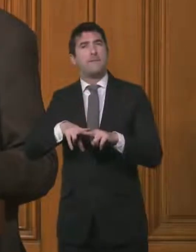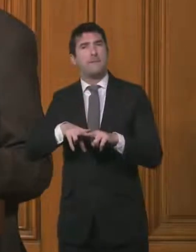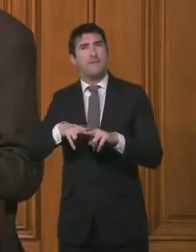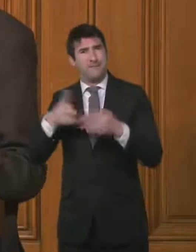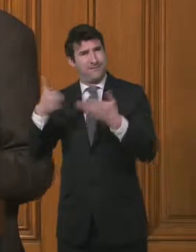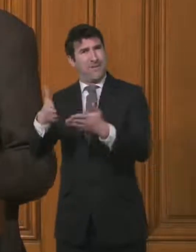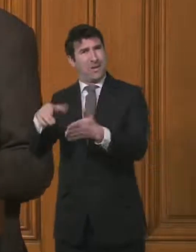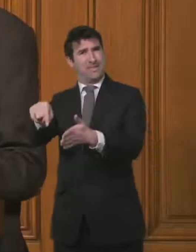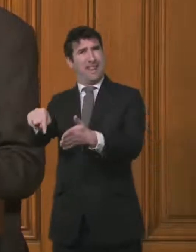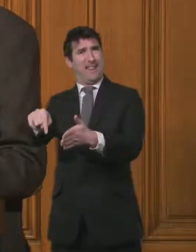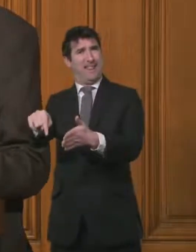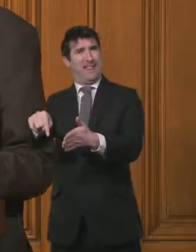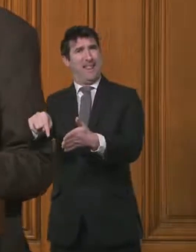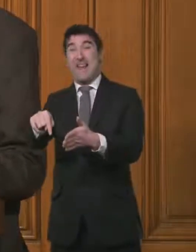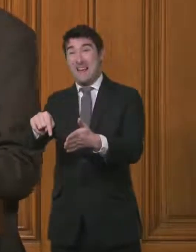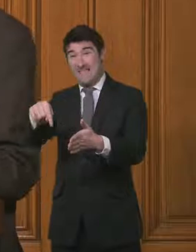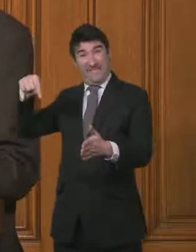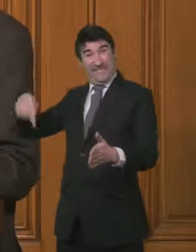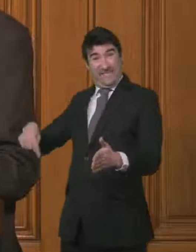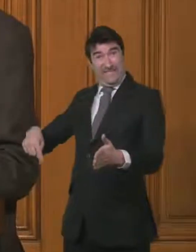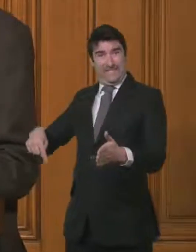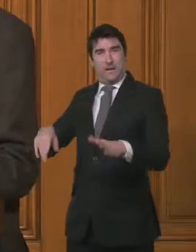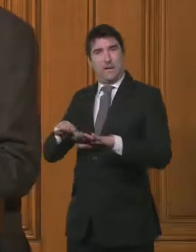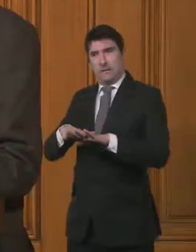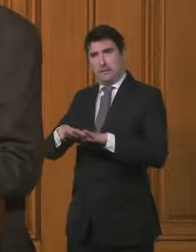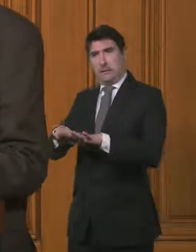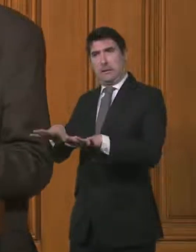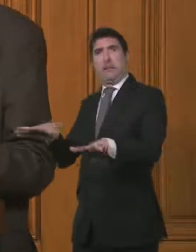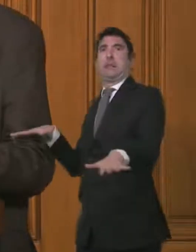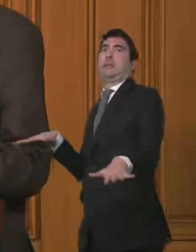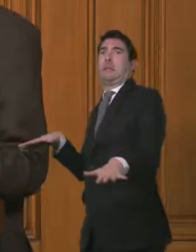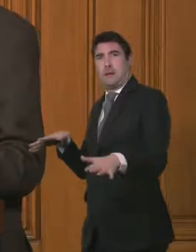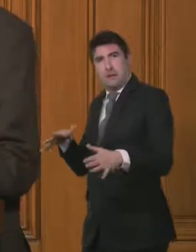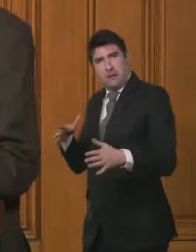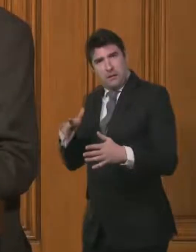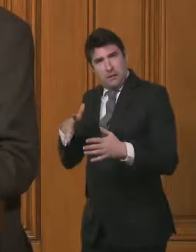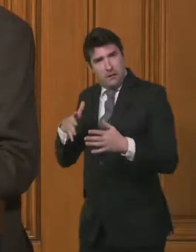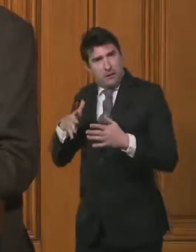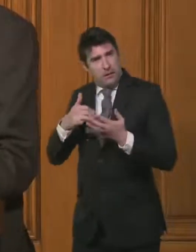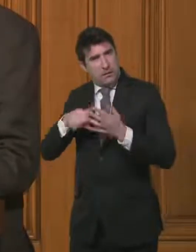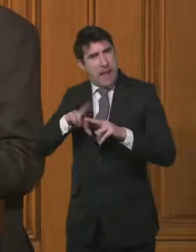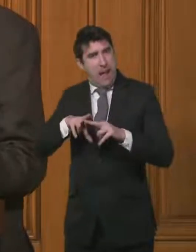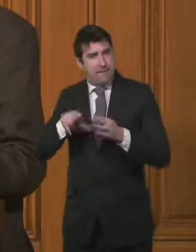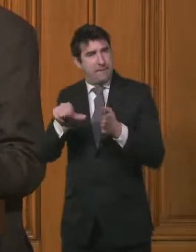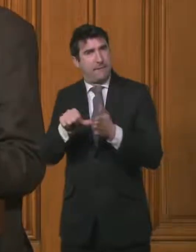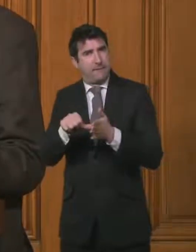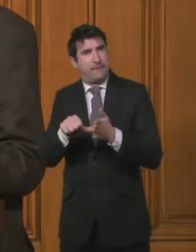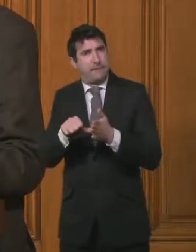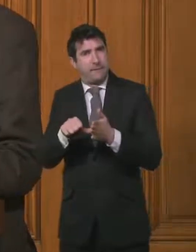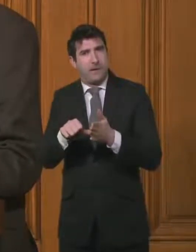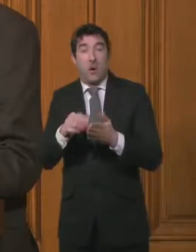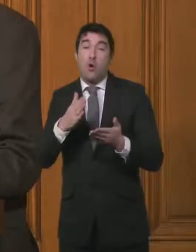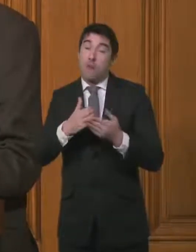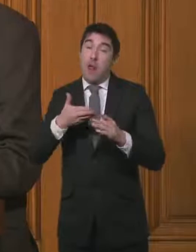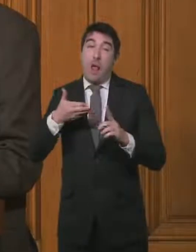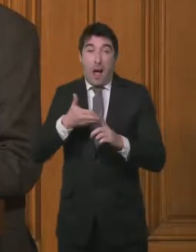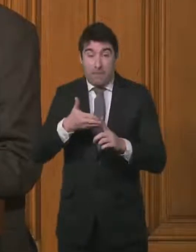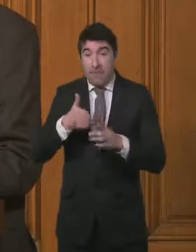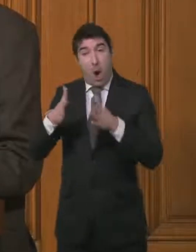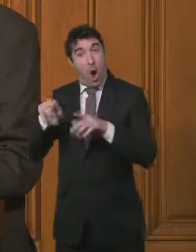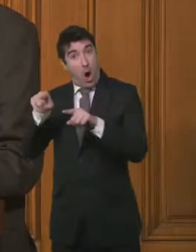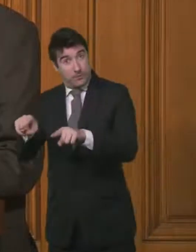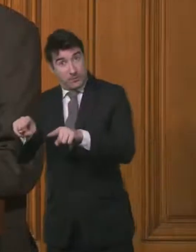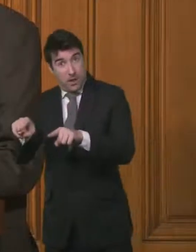in place mutual aid between hospitals and healthcare organisations. That's exactly what's happening in London, the South East and East of